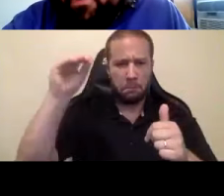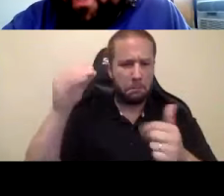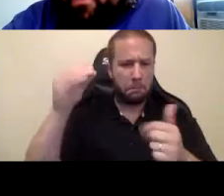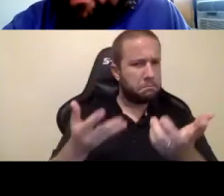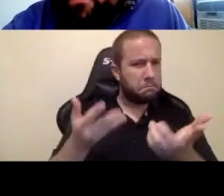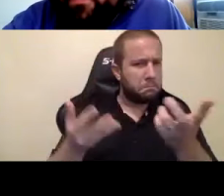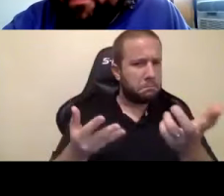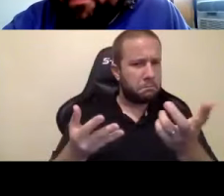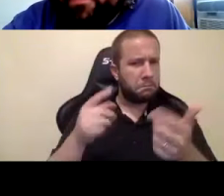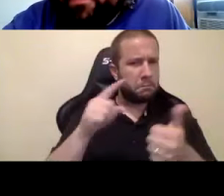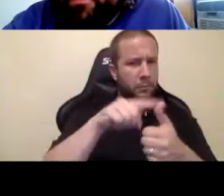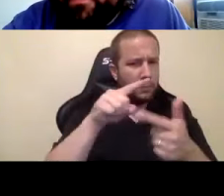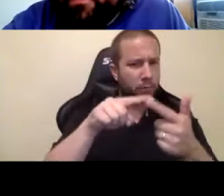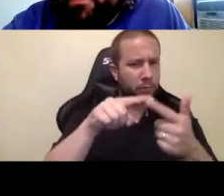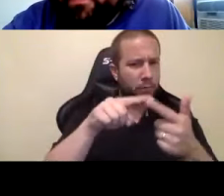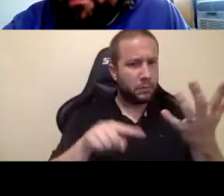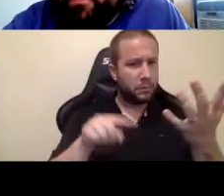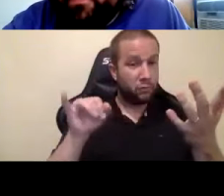Jeff.